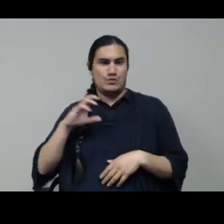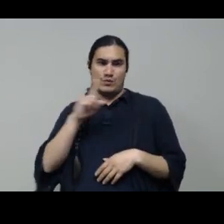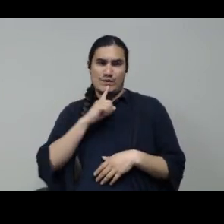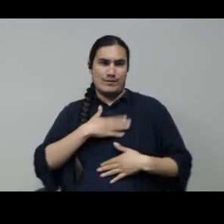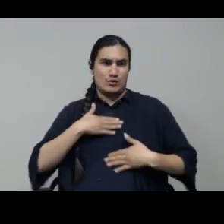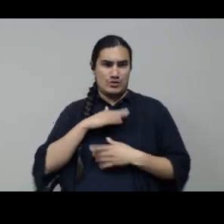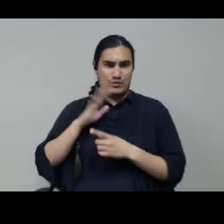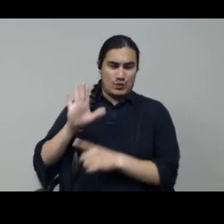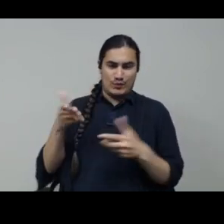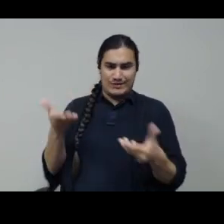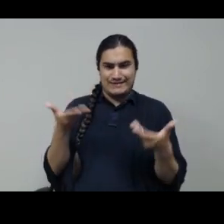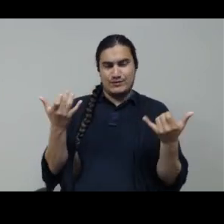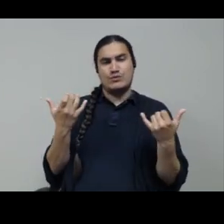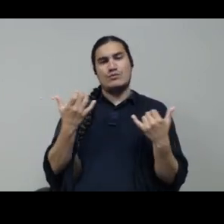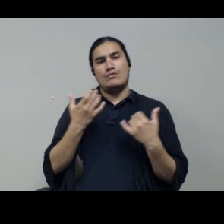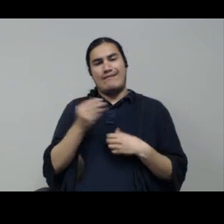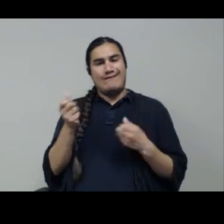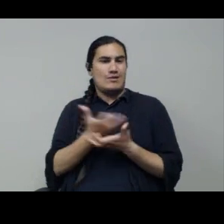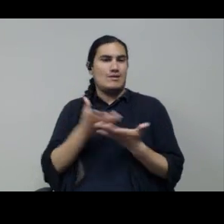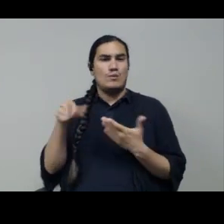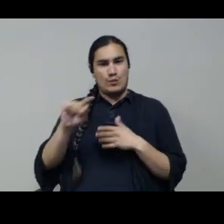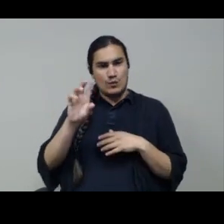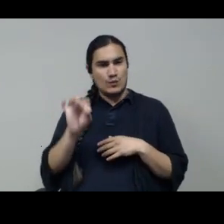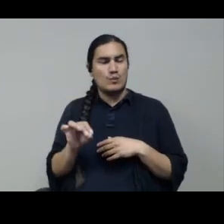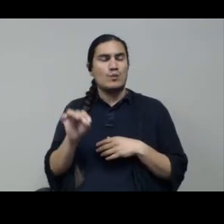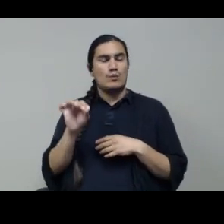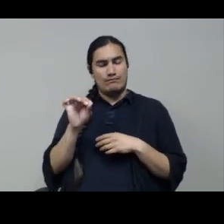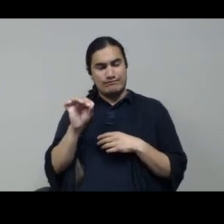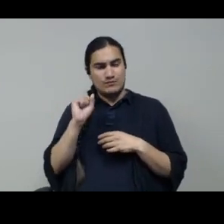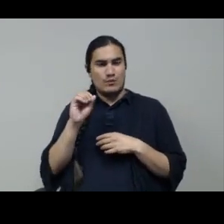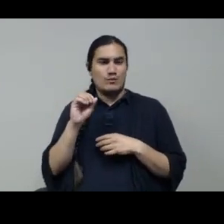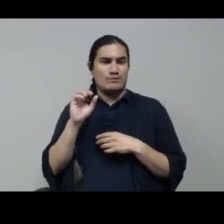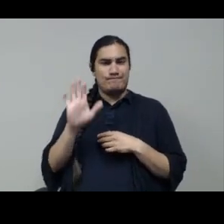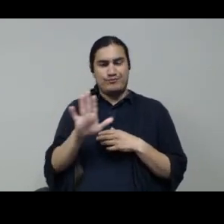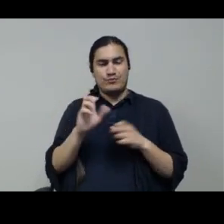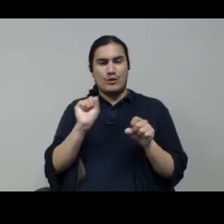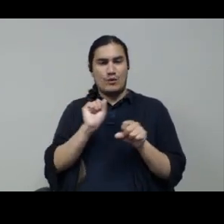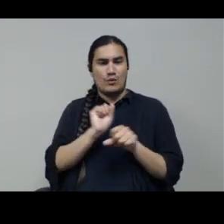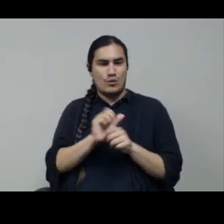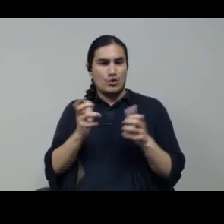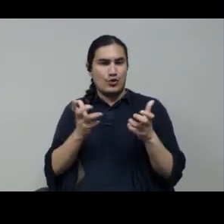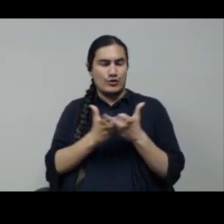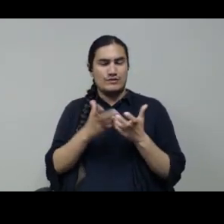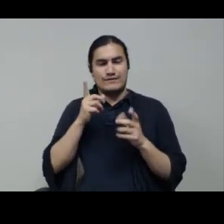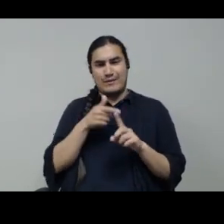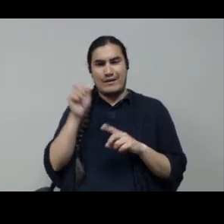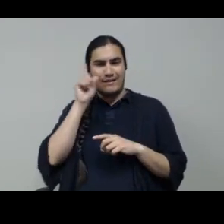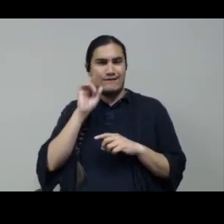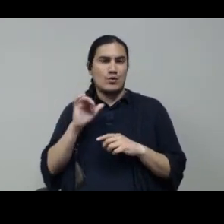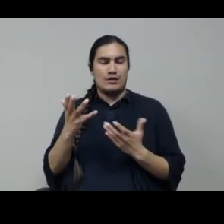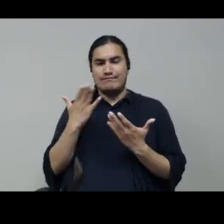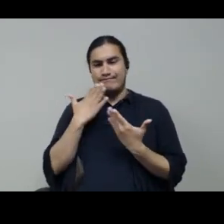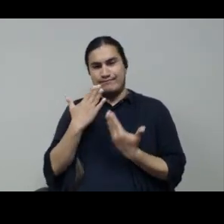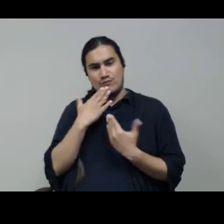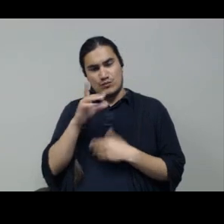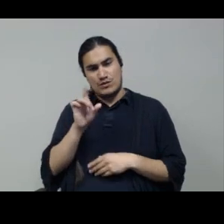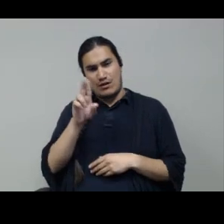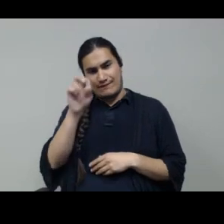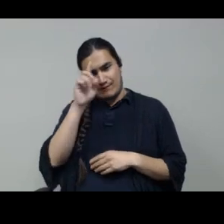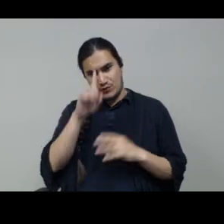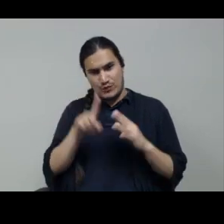that you've been doing on behalf of your colleagues throughout California representing the region. So thanks so much, Don, for being here.